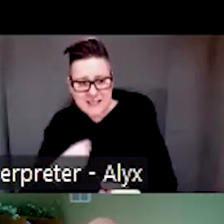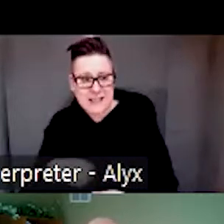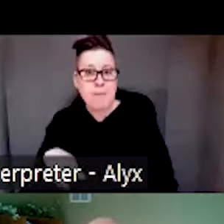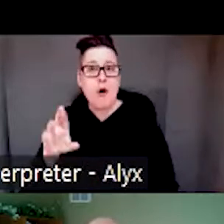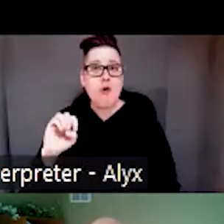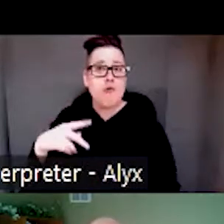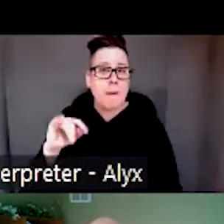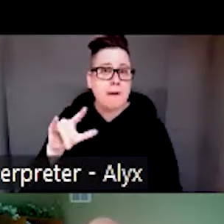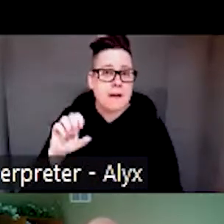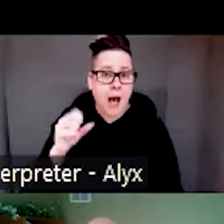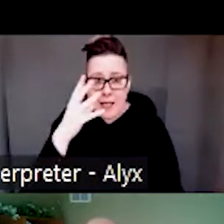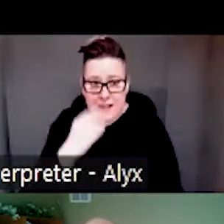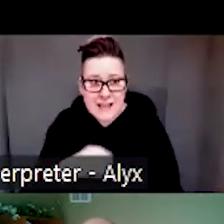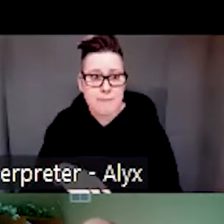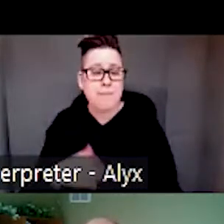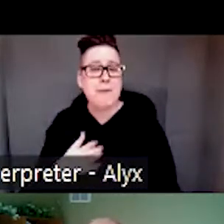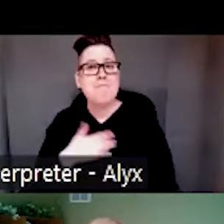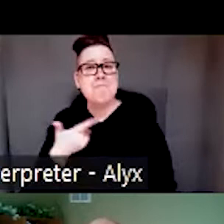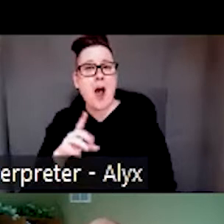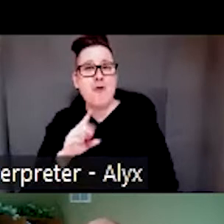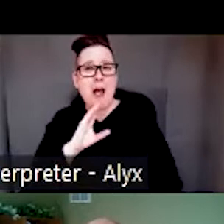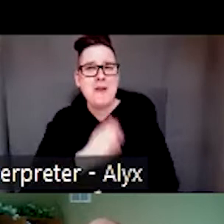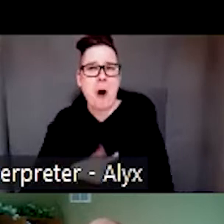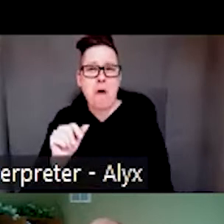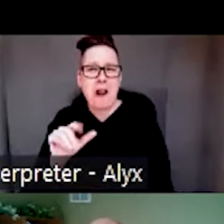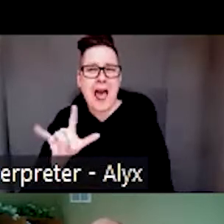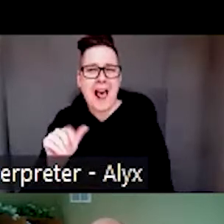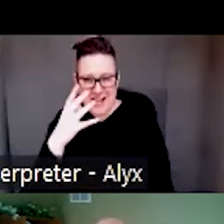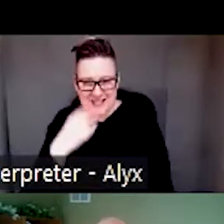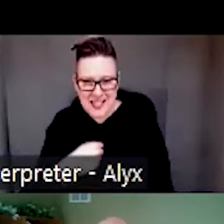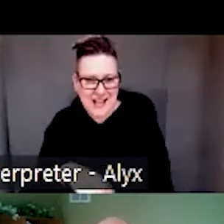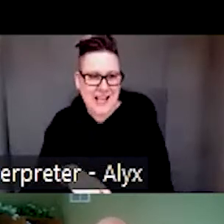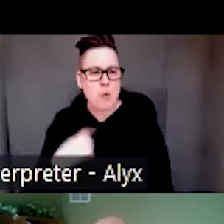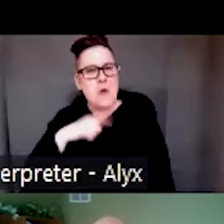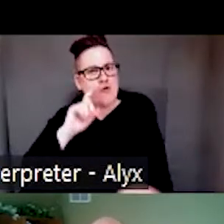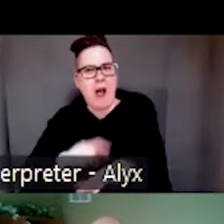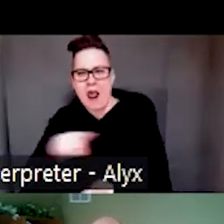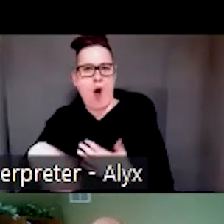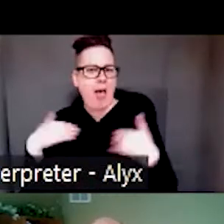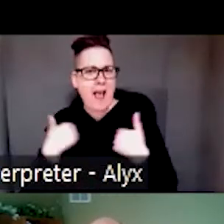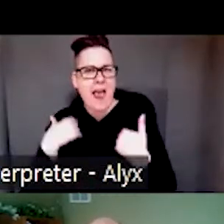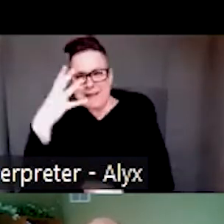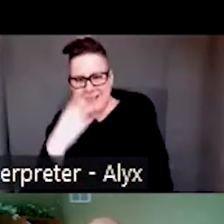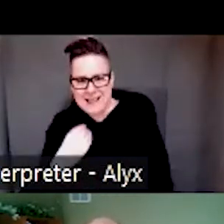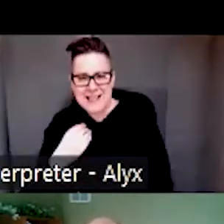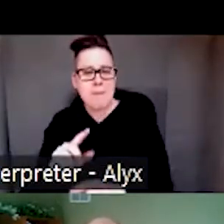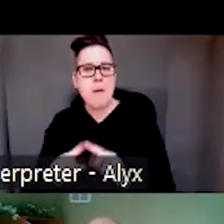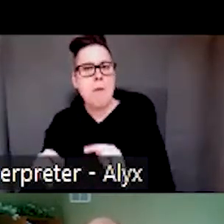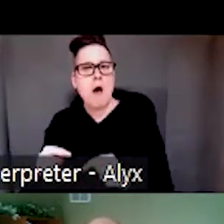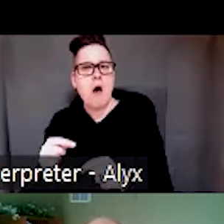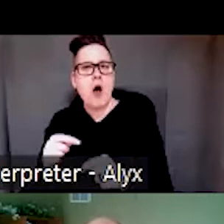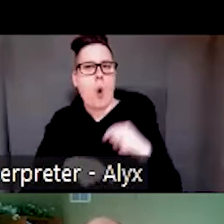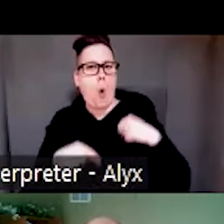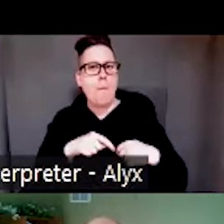reptiles sleep, and my granddaughter Layla sleeps, and we recognize that. But when you go back in the